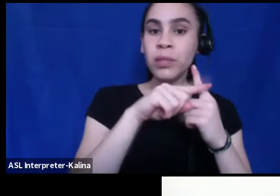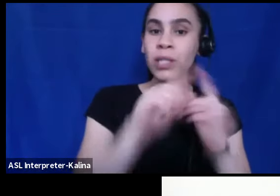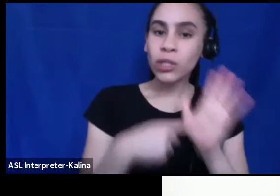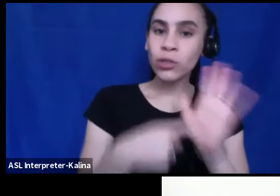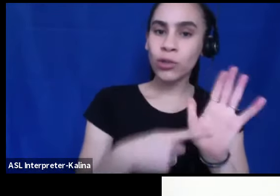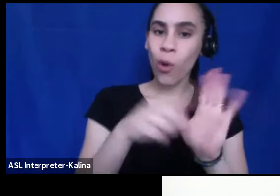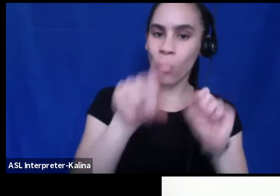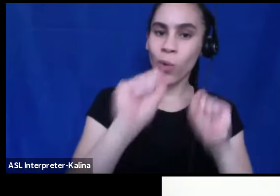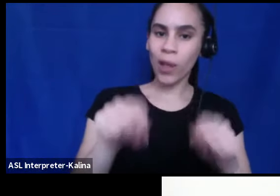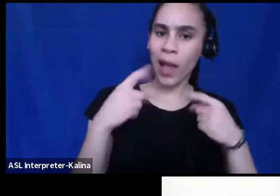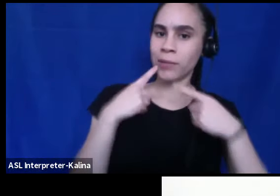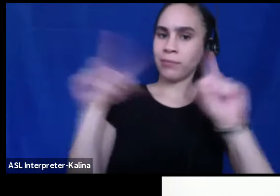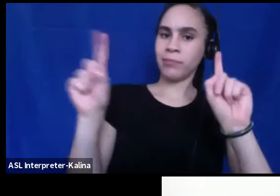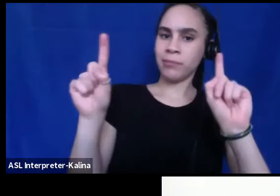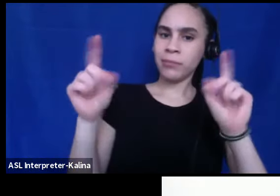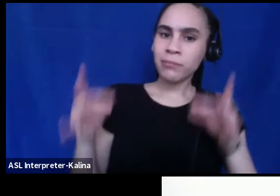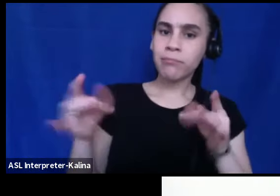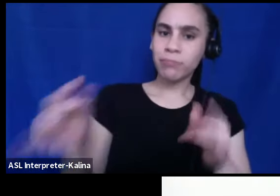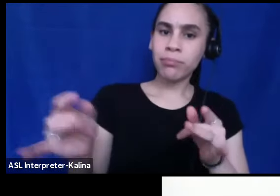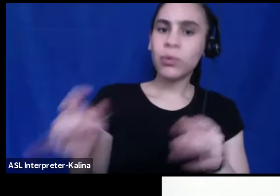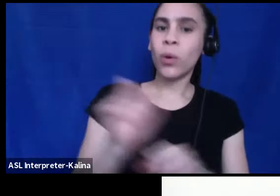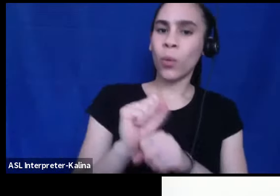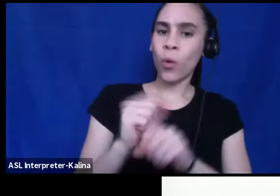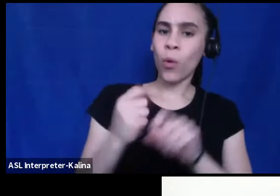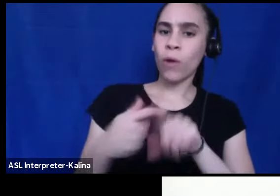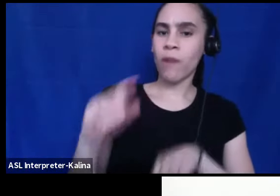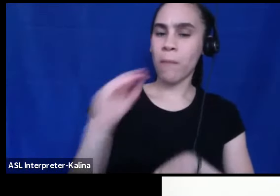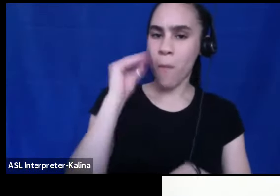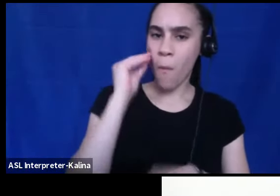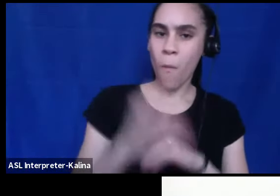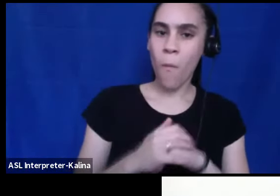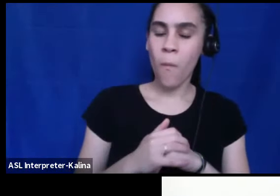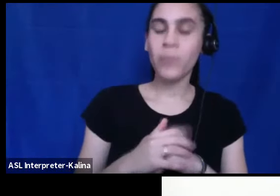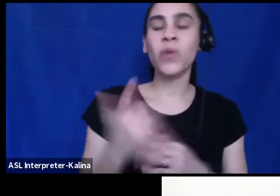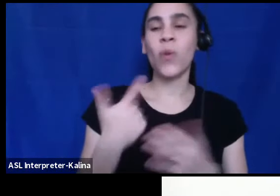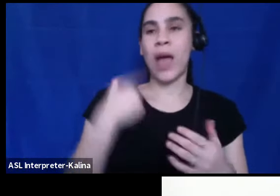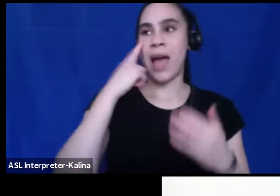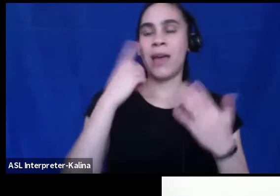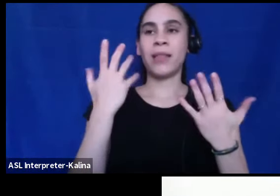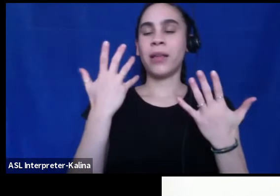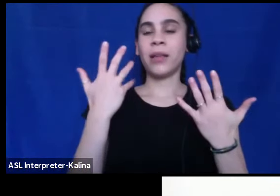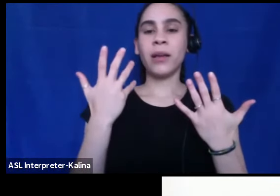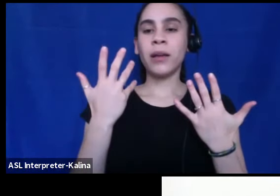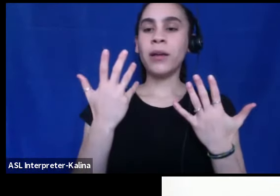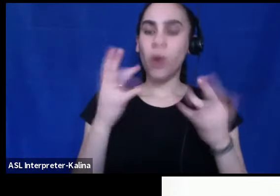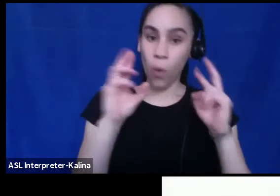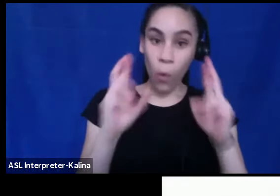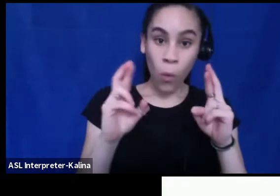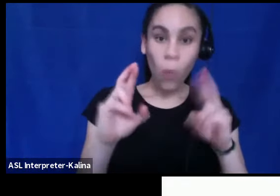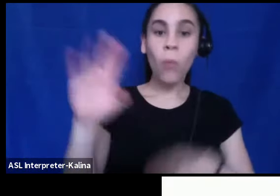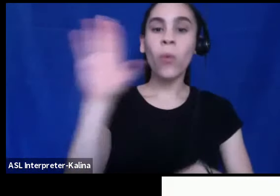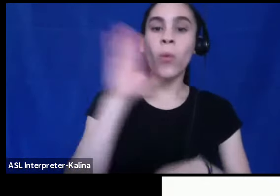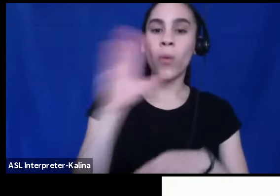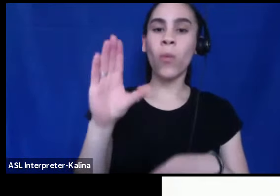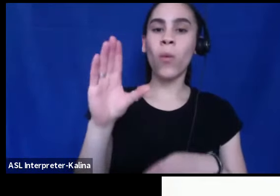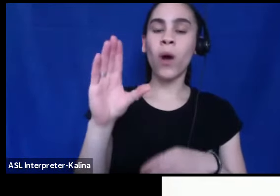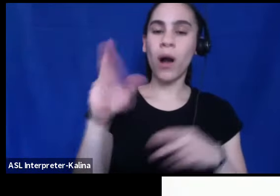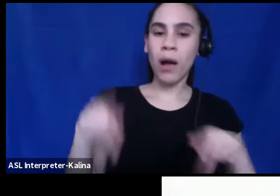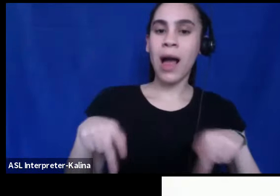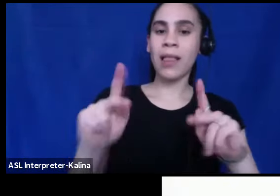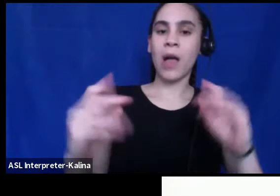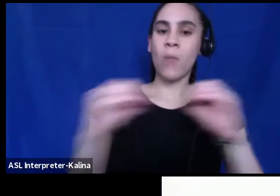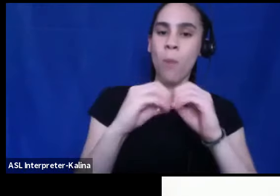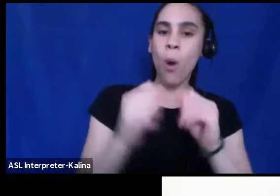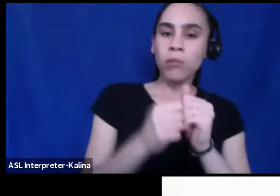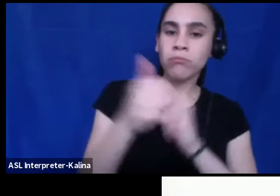and work from home. So my hope is that this really opens the door to allow more and more remote work and employ more and more